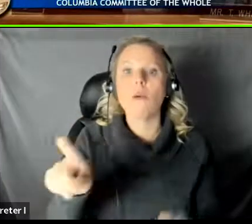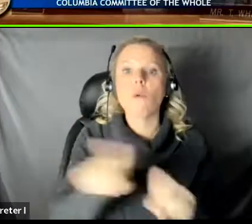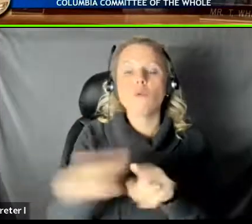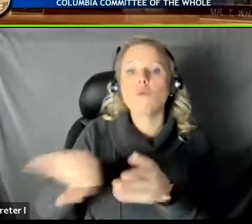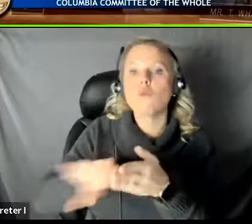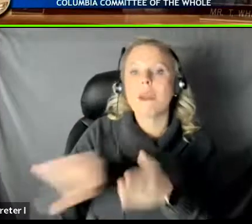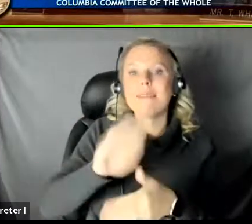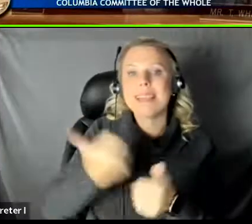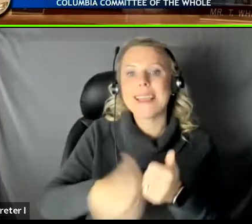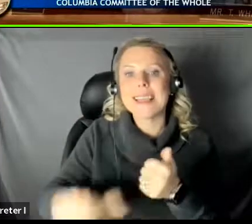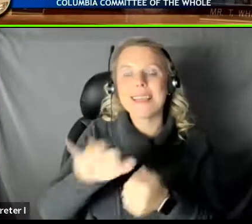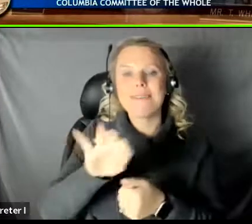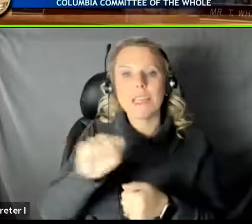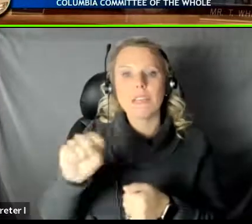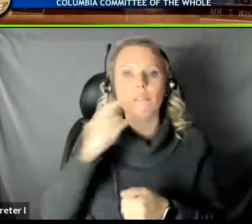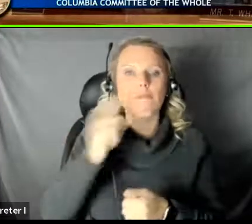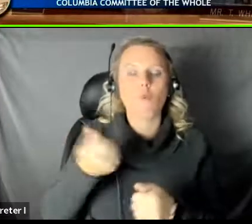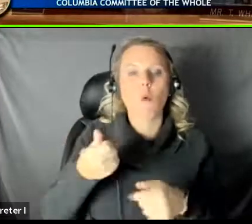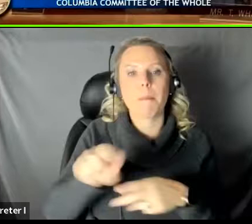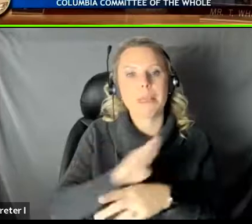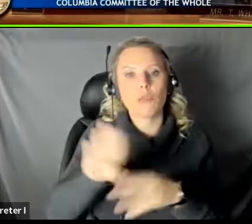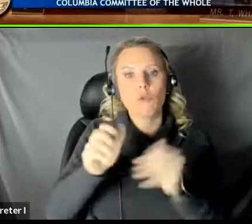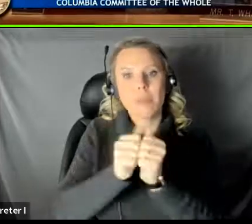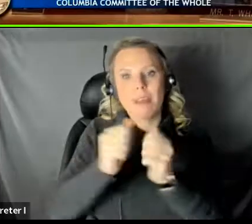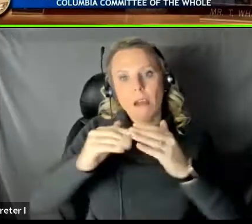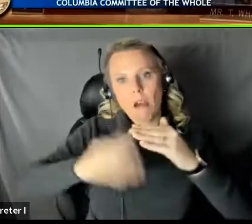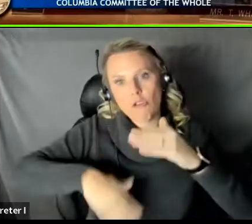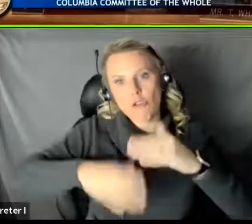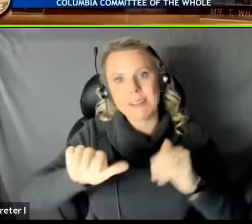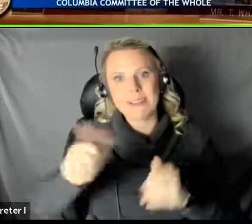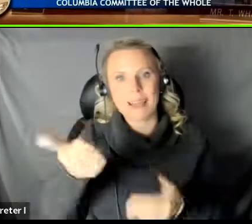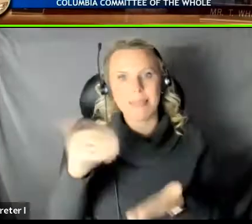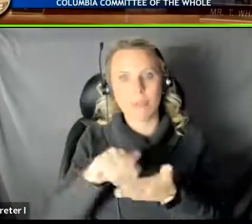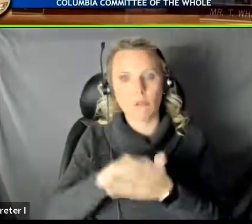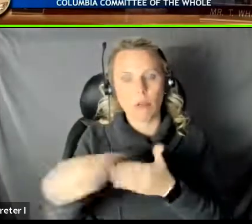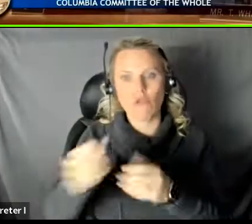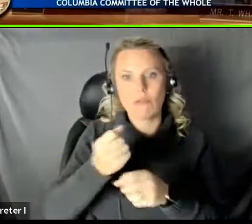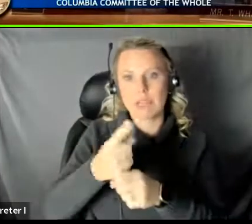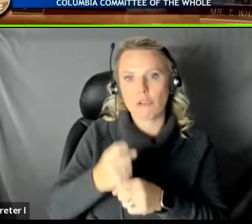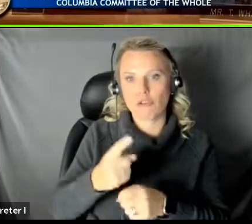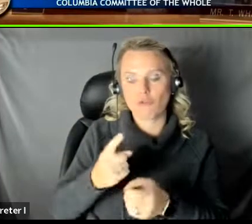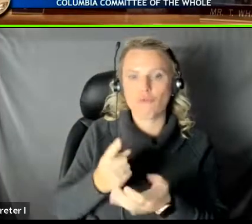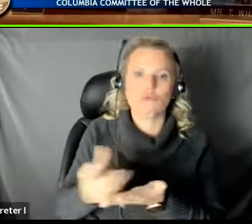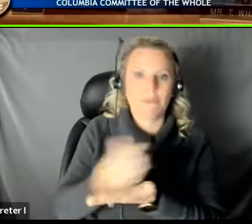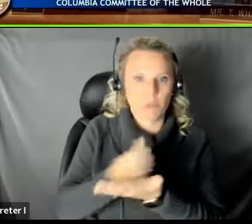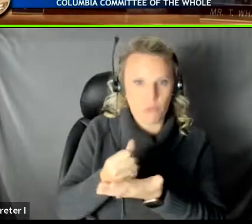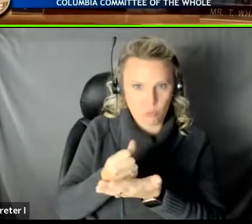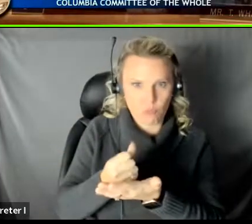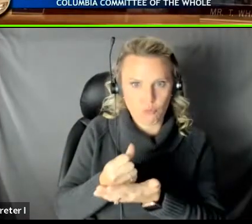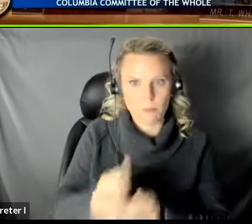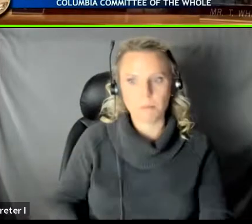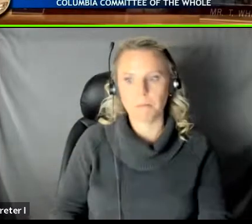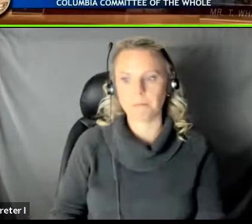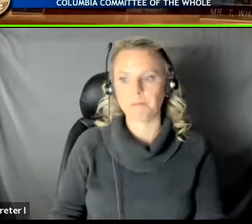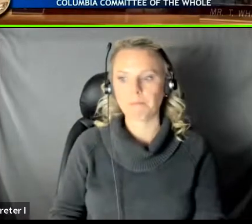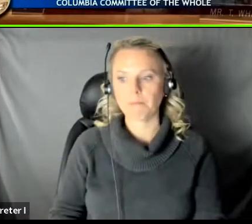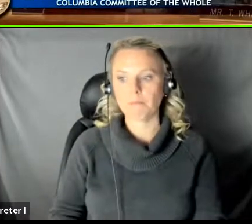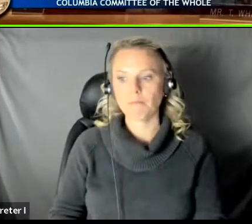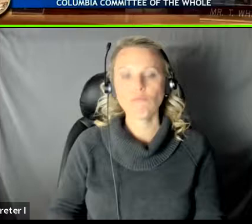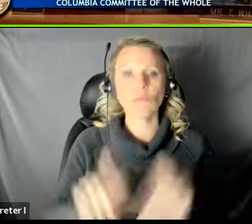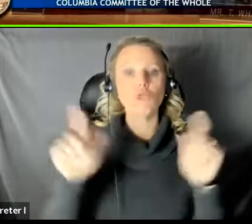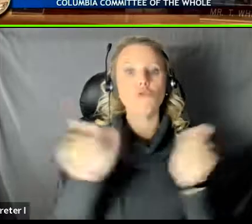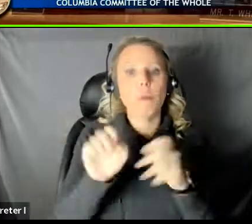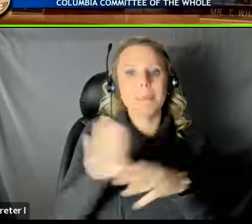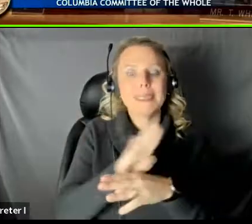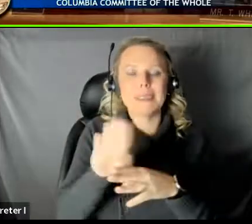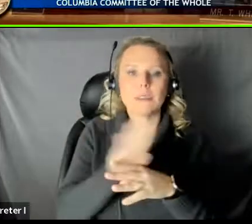waives licensing fees for businesses with under $10,000 a year in annual revenue. Small businesses